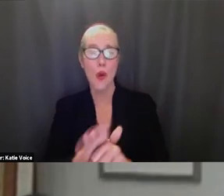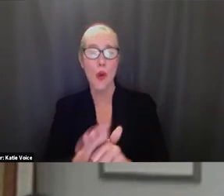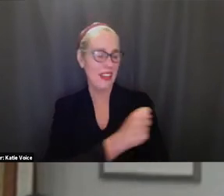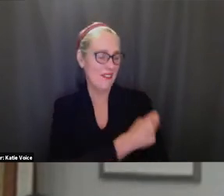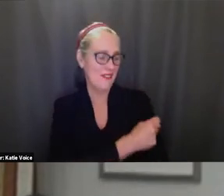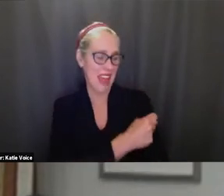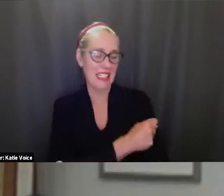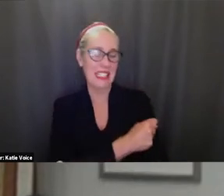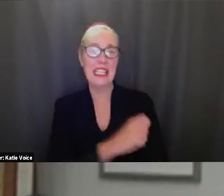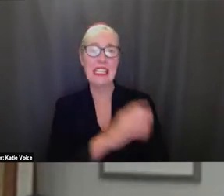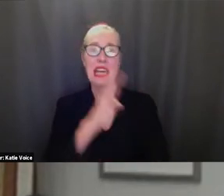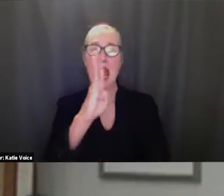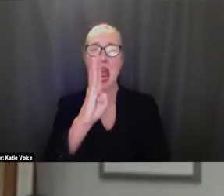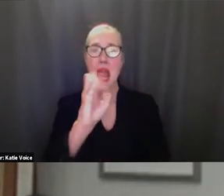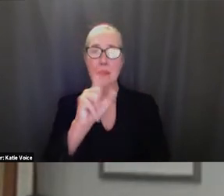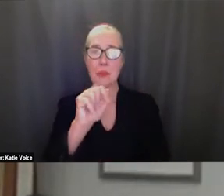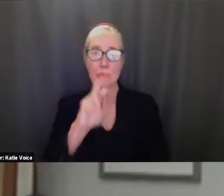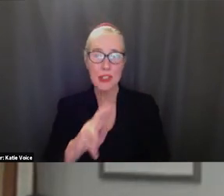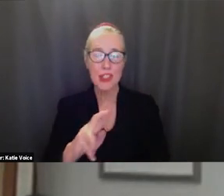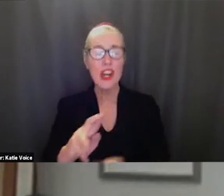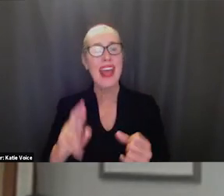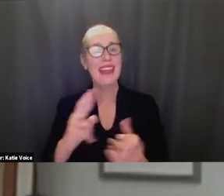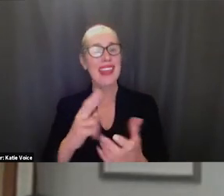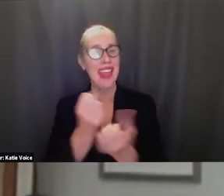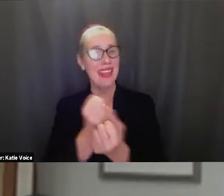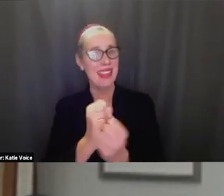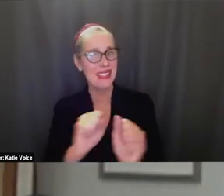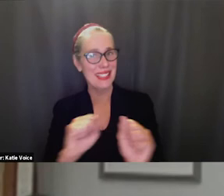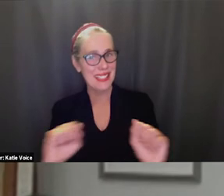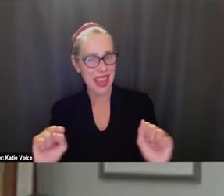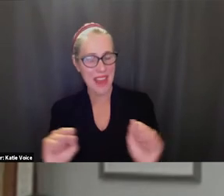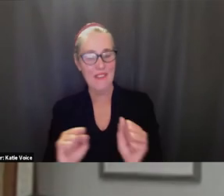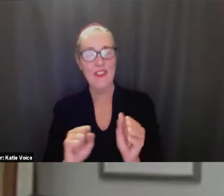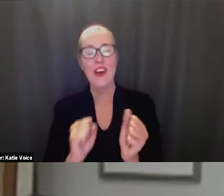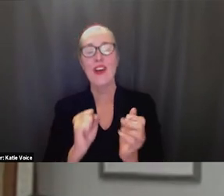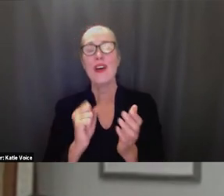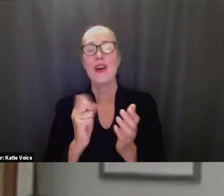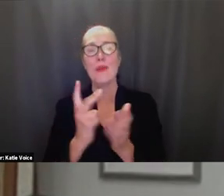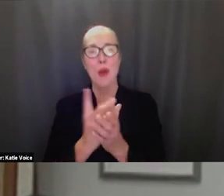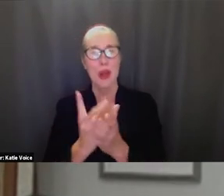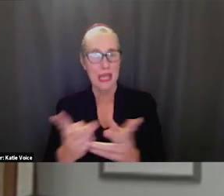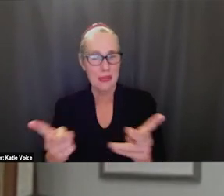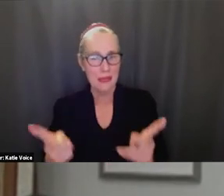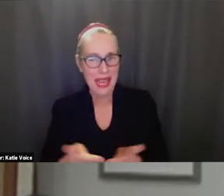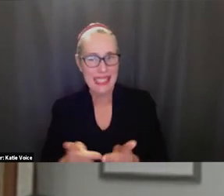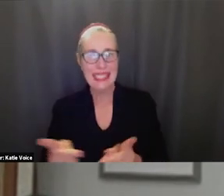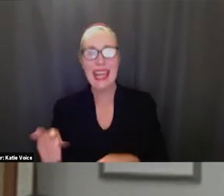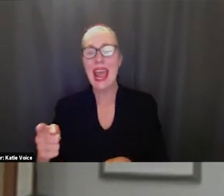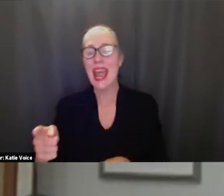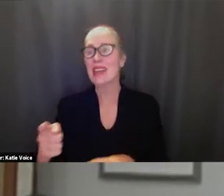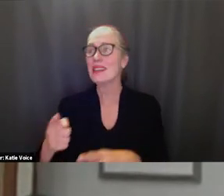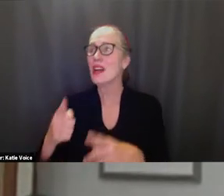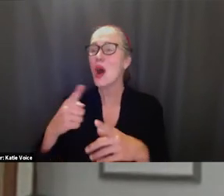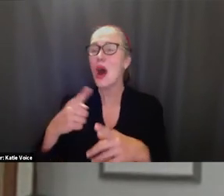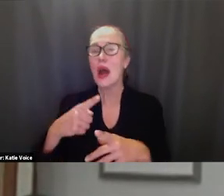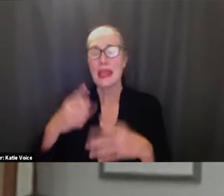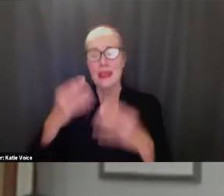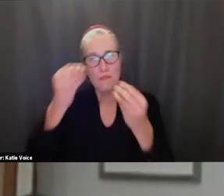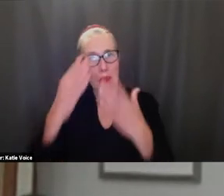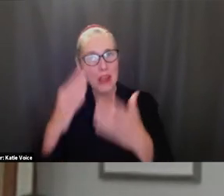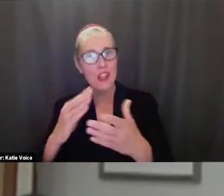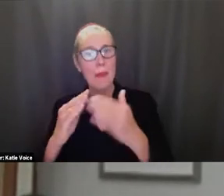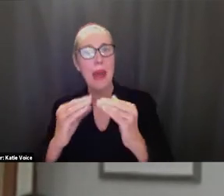safe parking program there and workshops on home ownership and adus and such um family